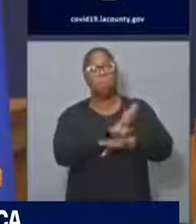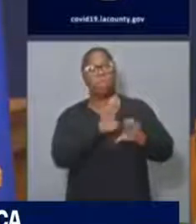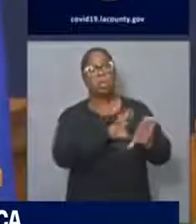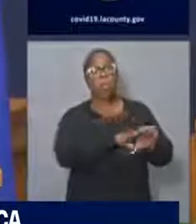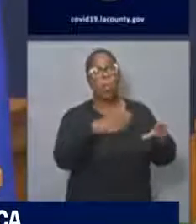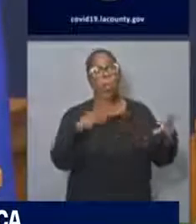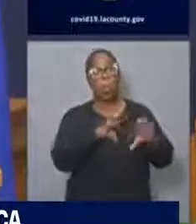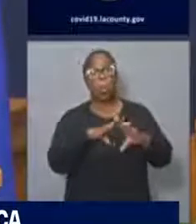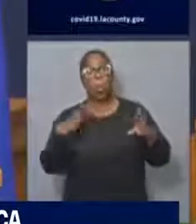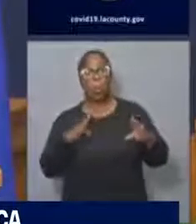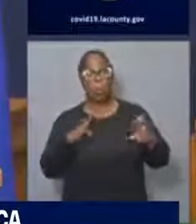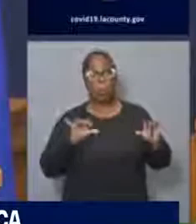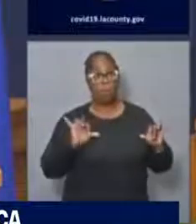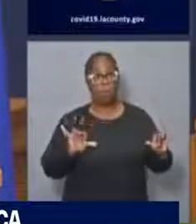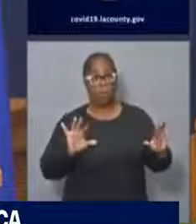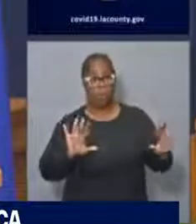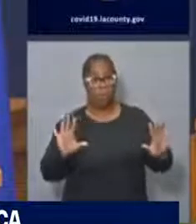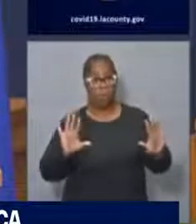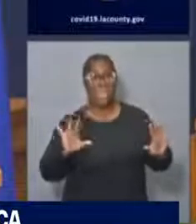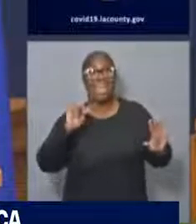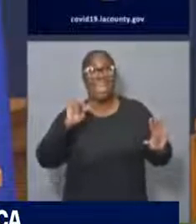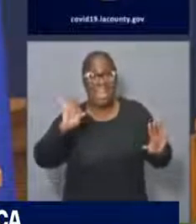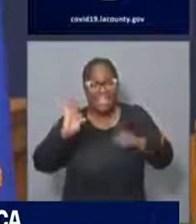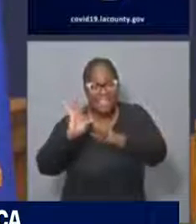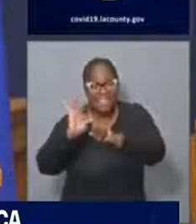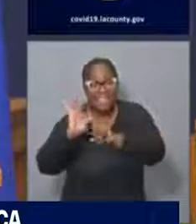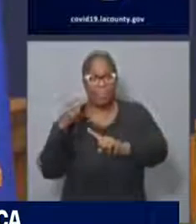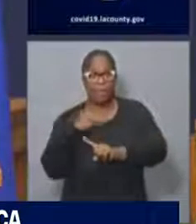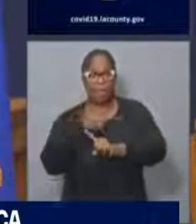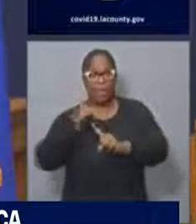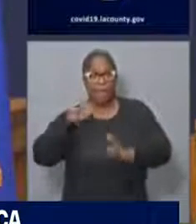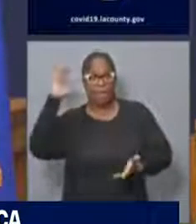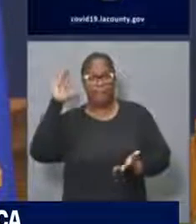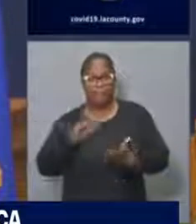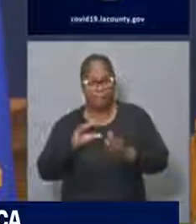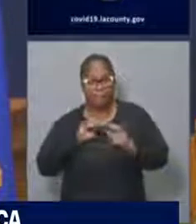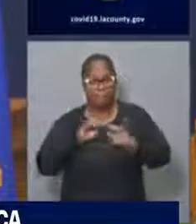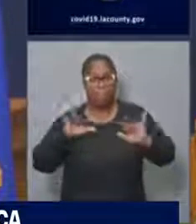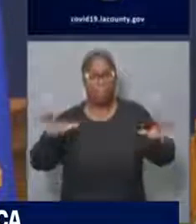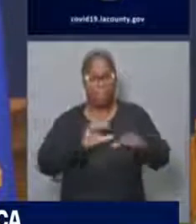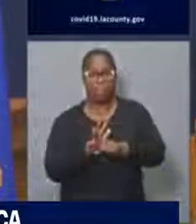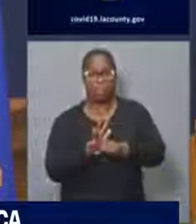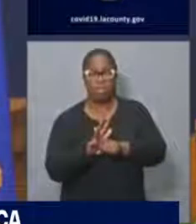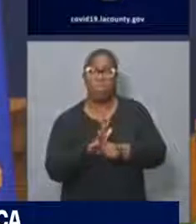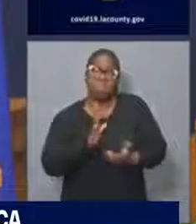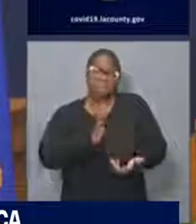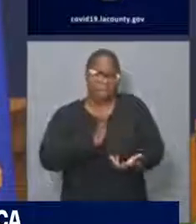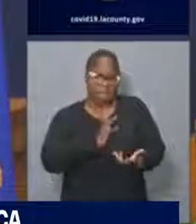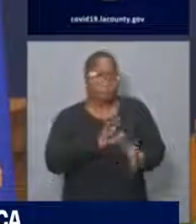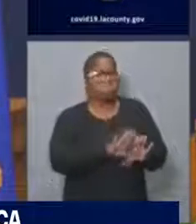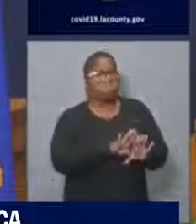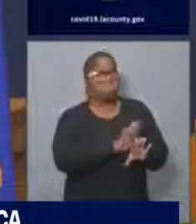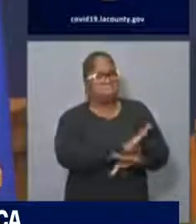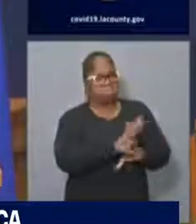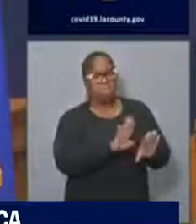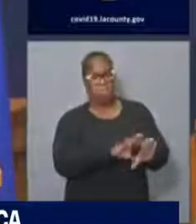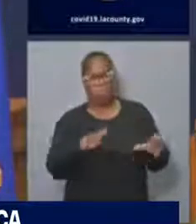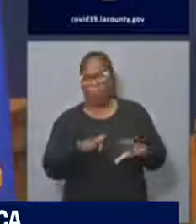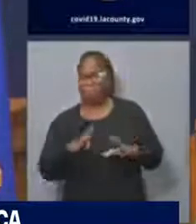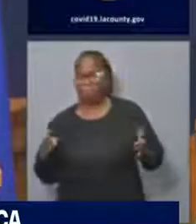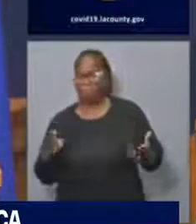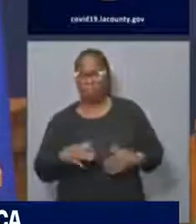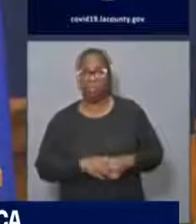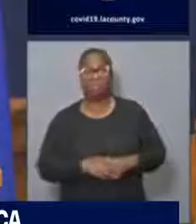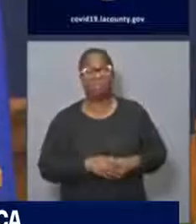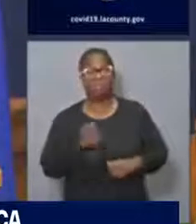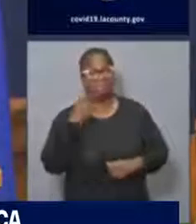only possible if we can get back to slowing the spread. And we do need to remember that all of us play a part